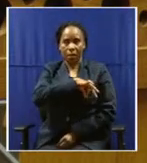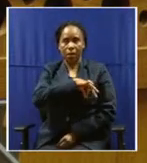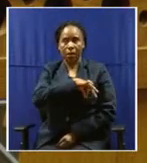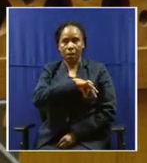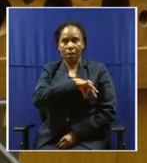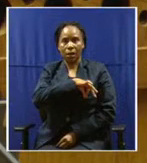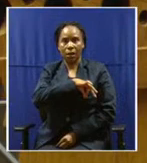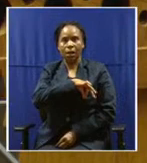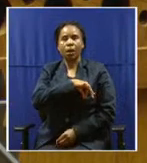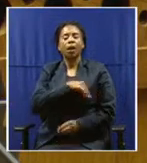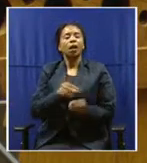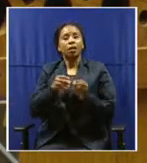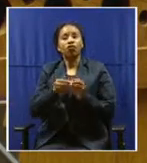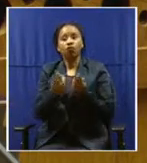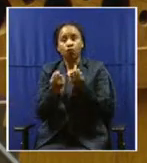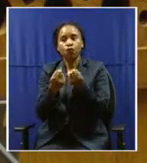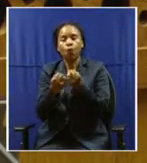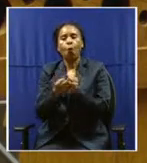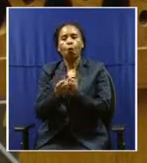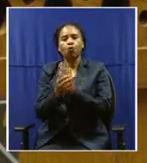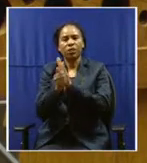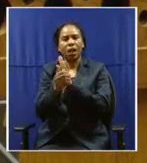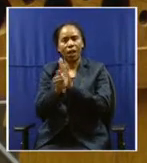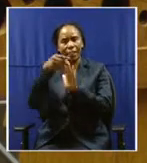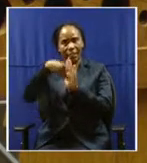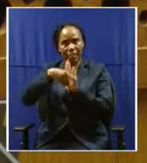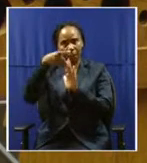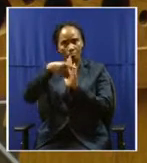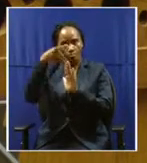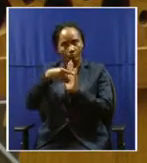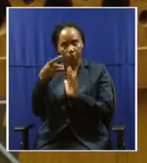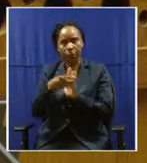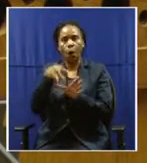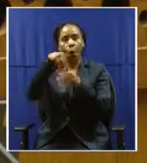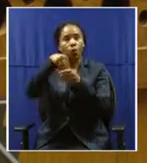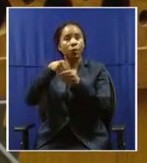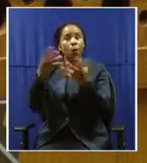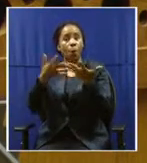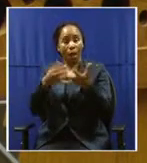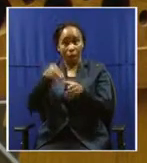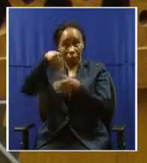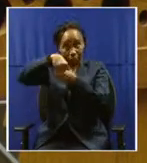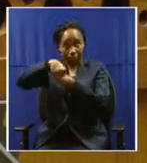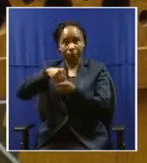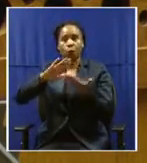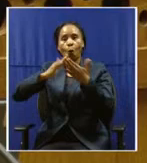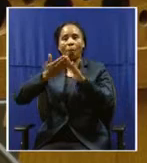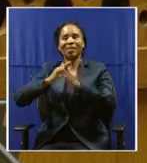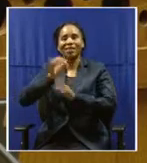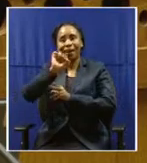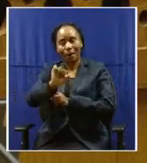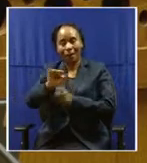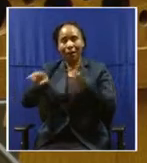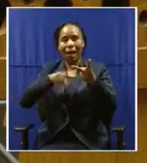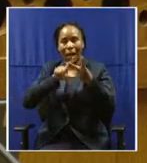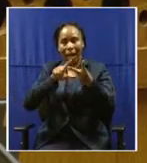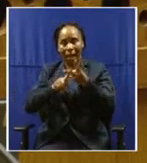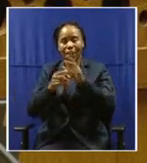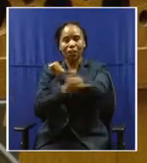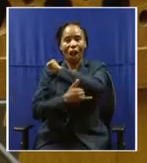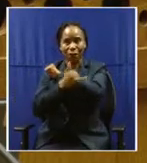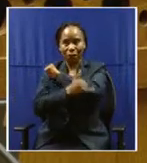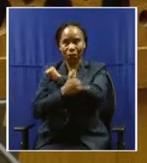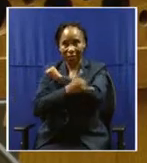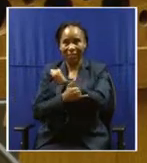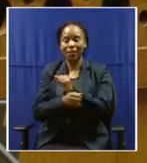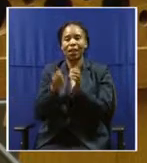developing new skills, and contributing to their community and to the country's economy. This is